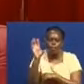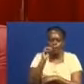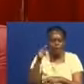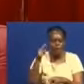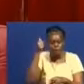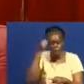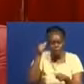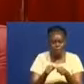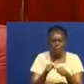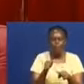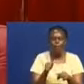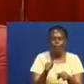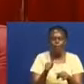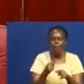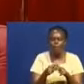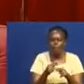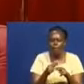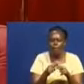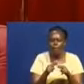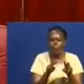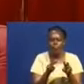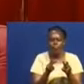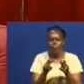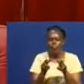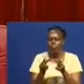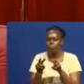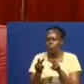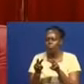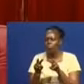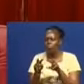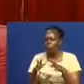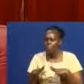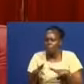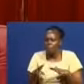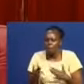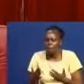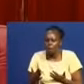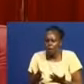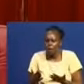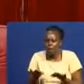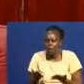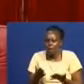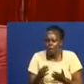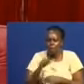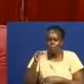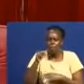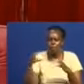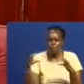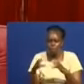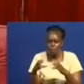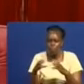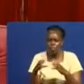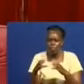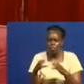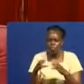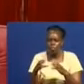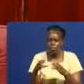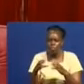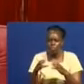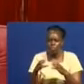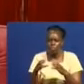I'll remember the name, Madam Speaker. You look at how people have been treated and how the political class has treated their